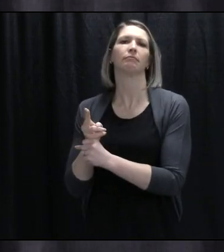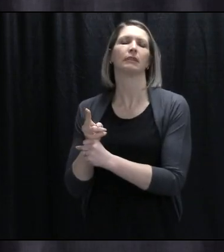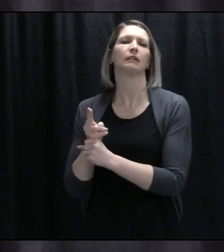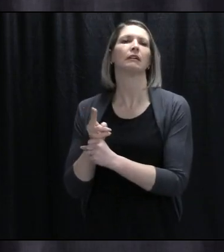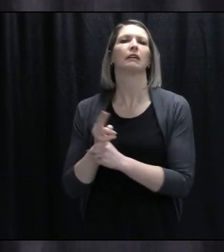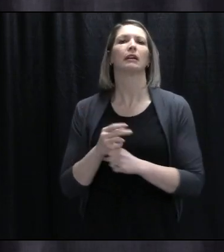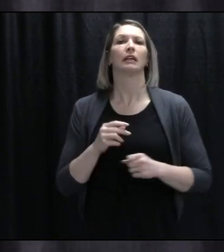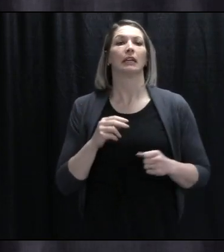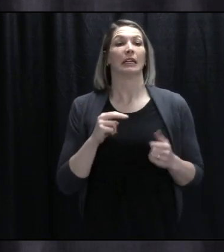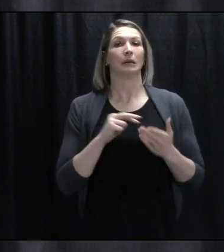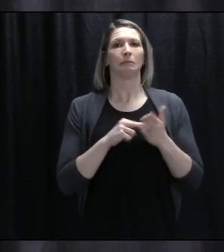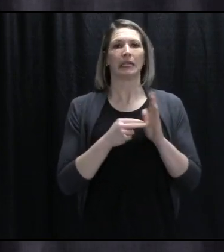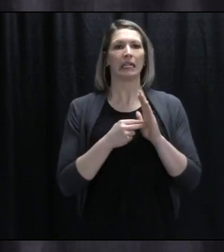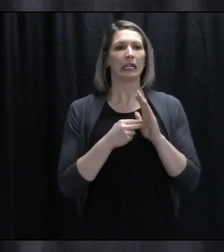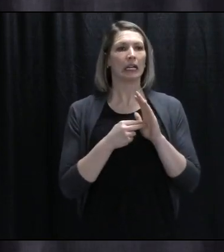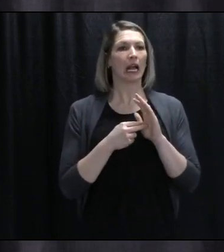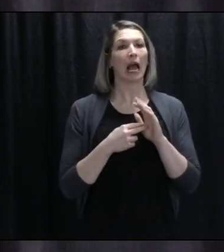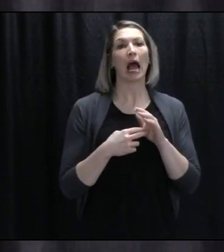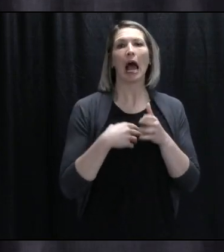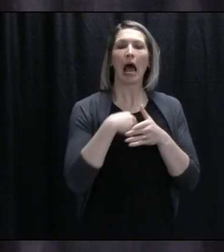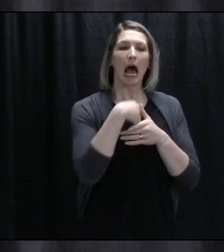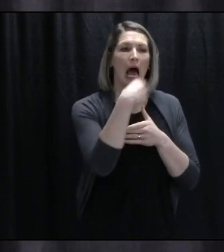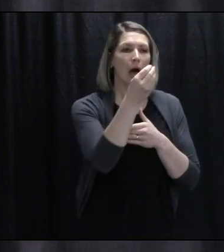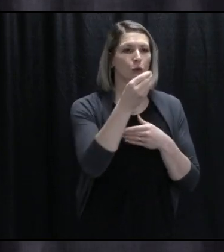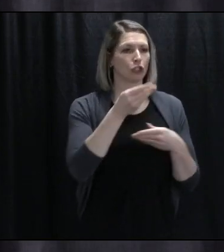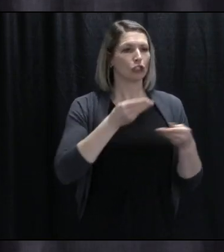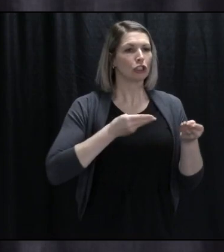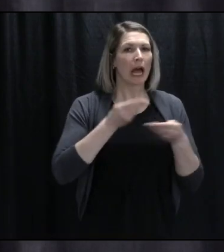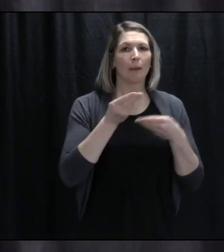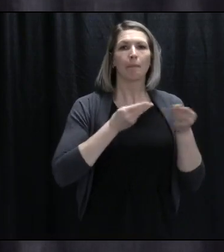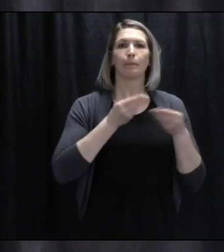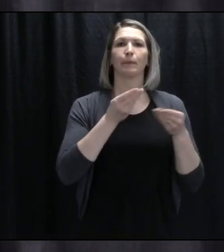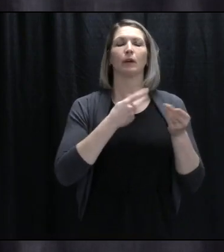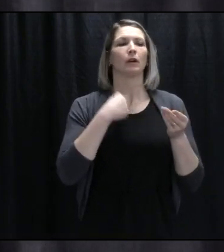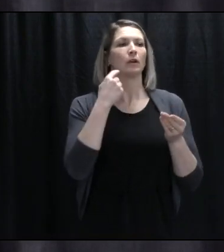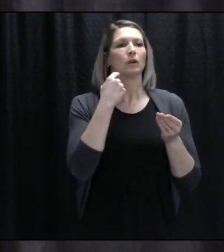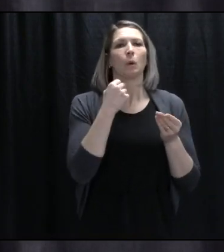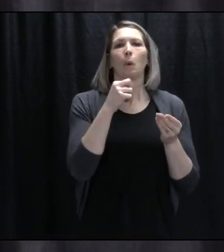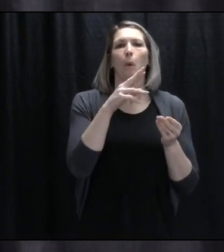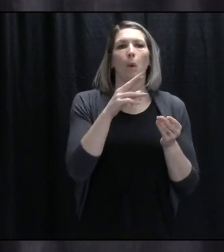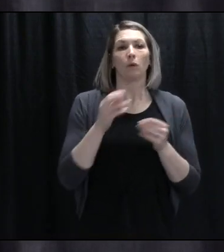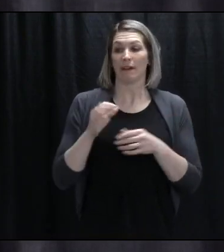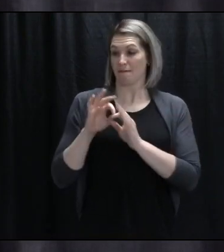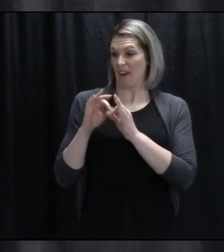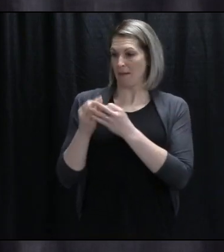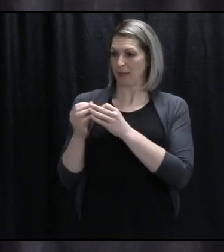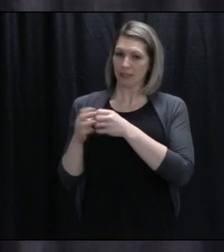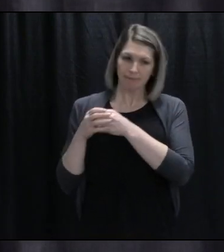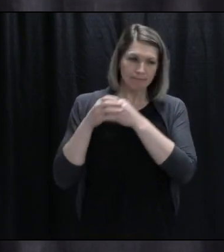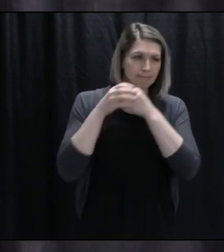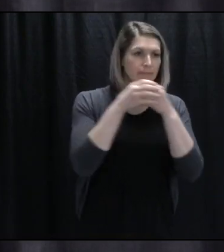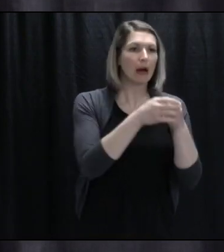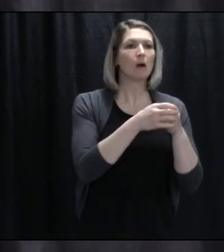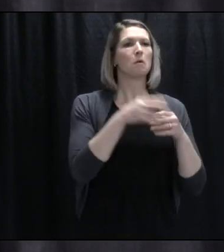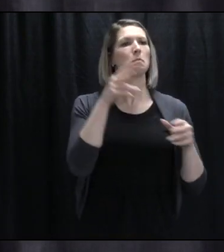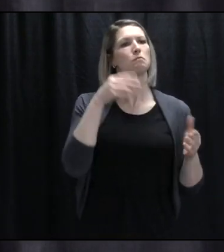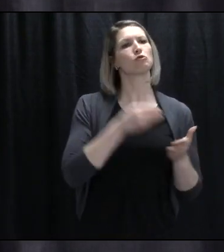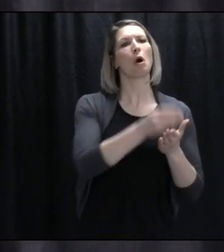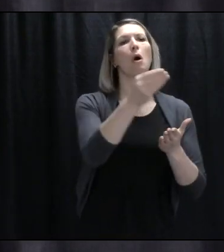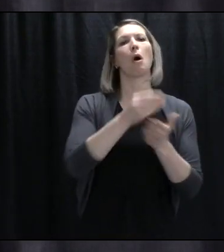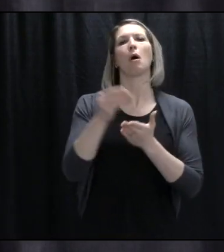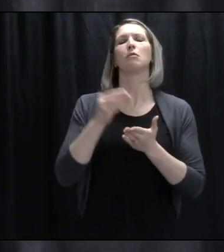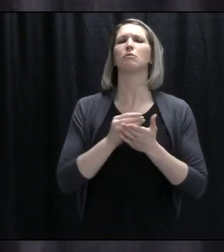does not mean running to the local convenience store for one-off items or bringing your children with you to the grocery store if you can avoid